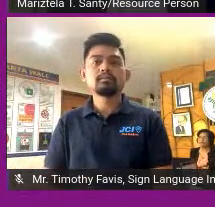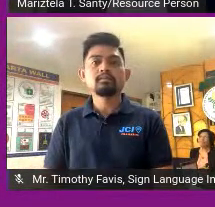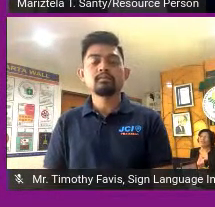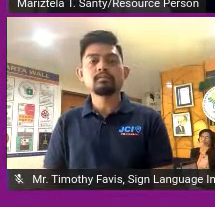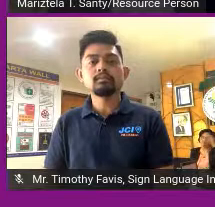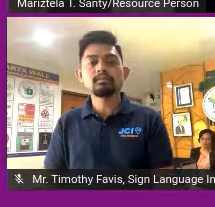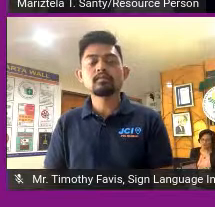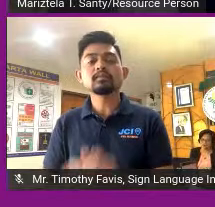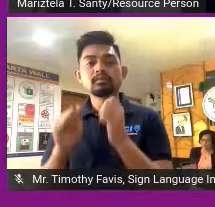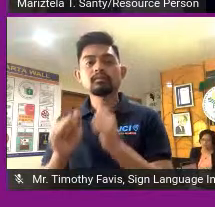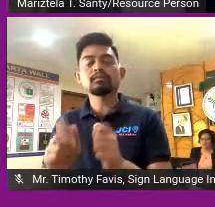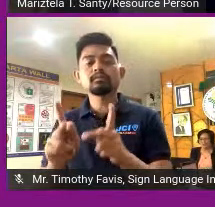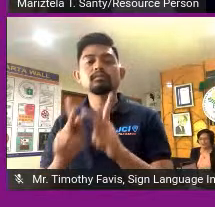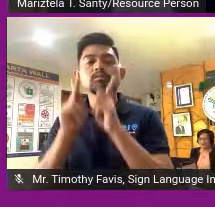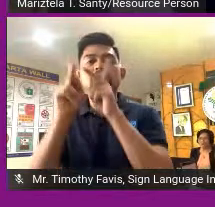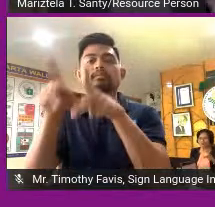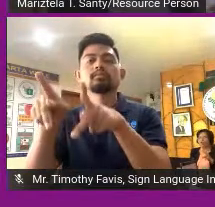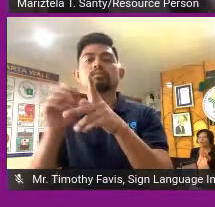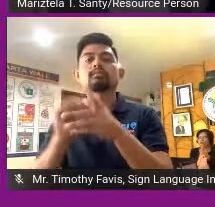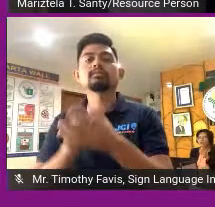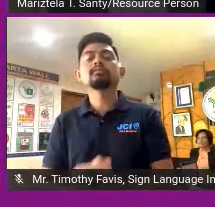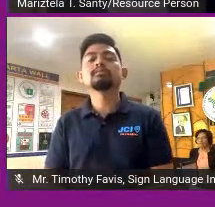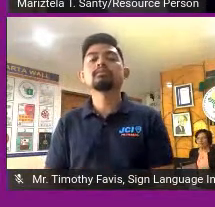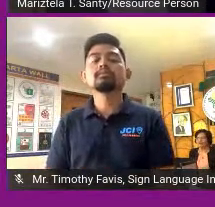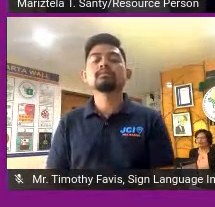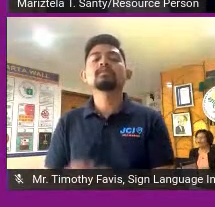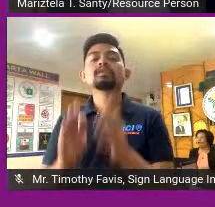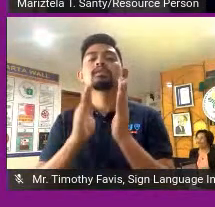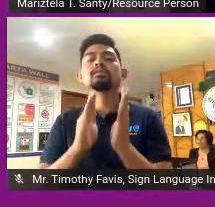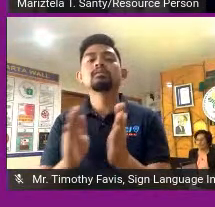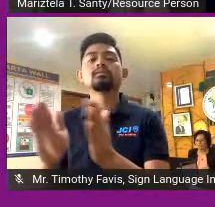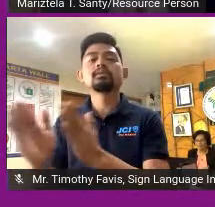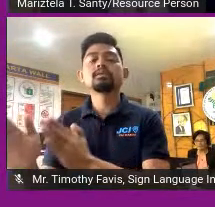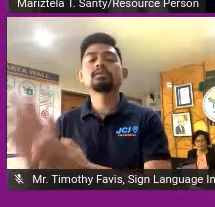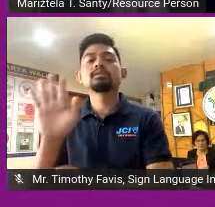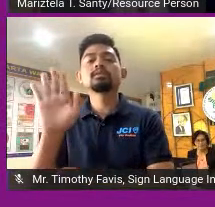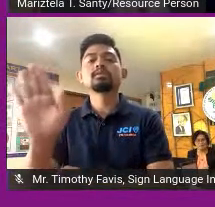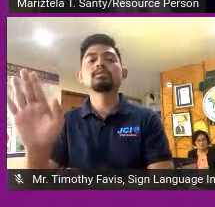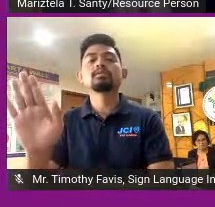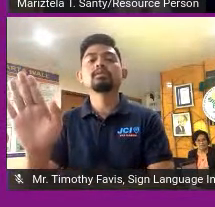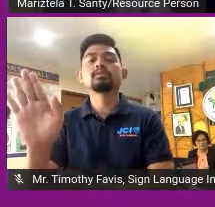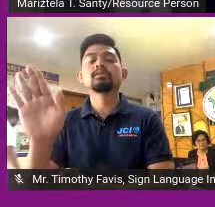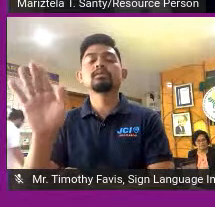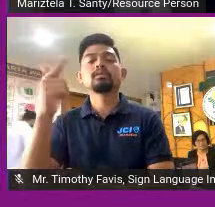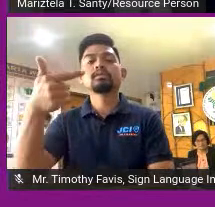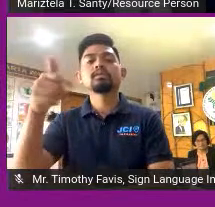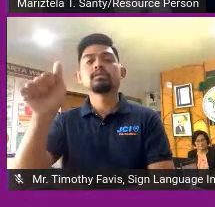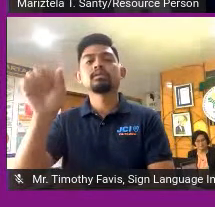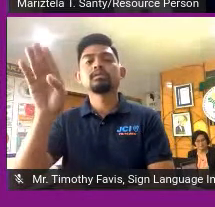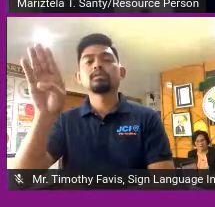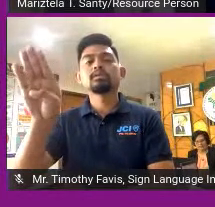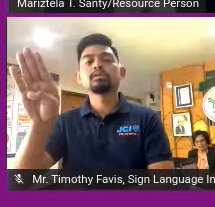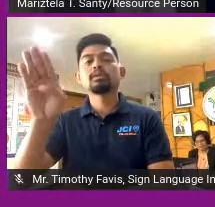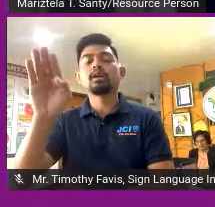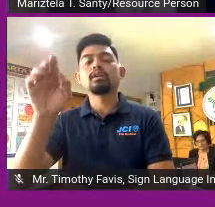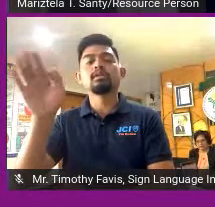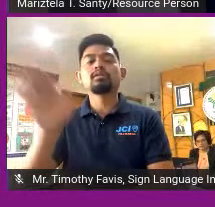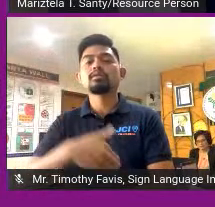issues that can be input into the preparation of your God plan and budget.